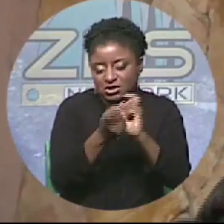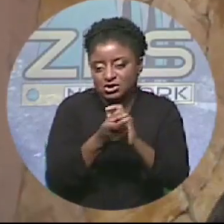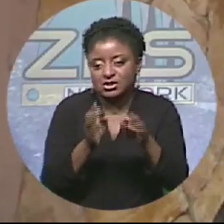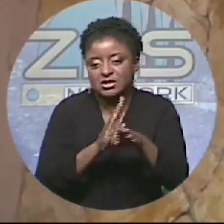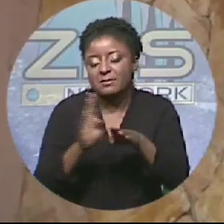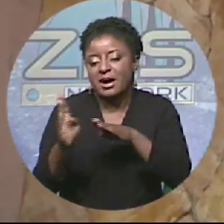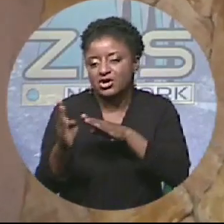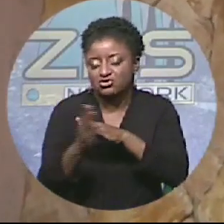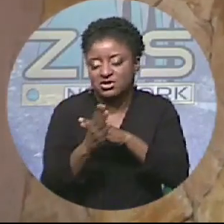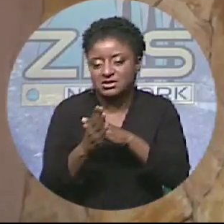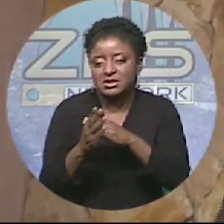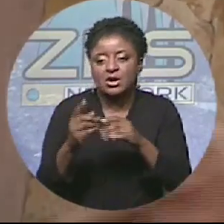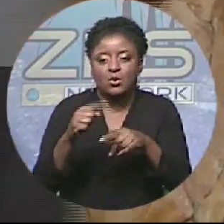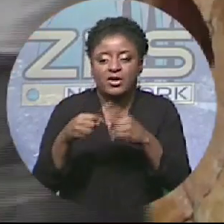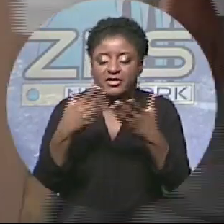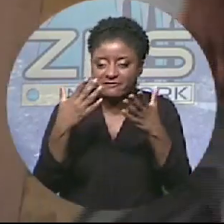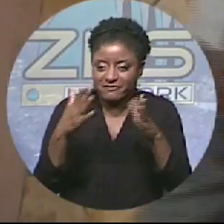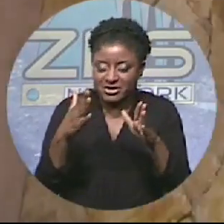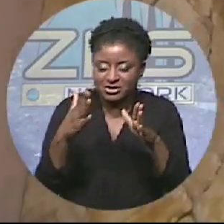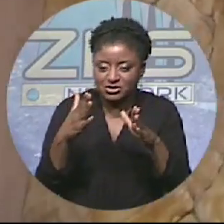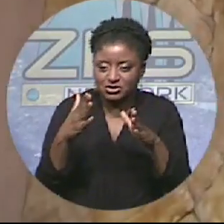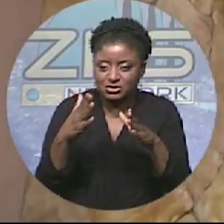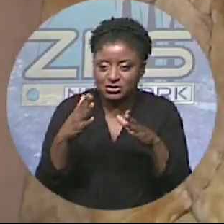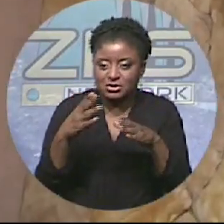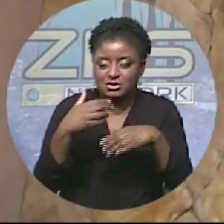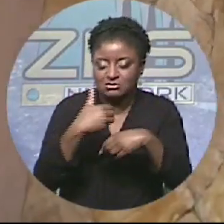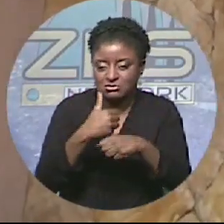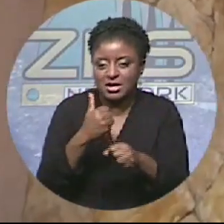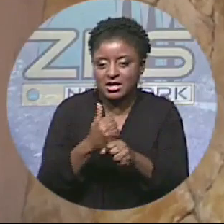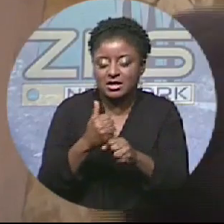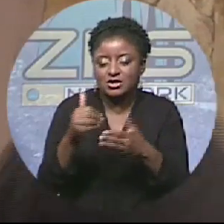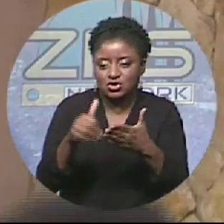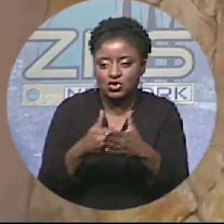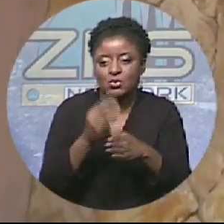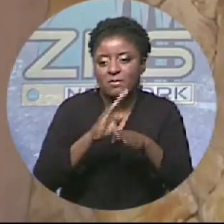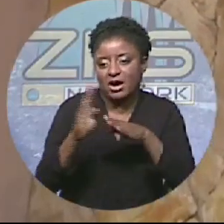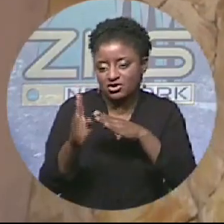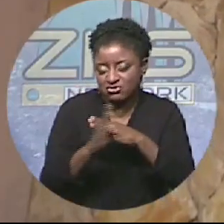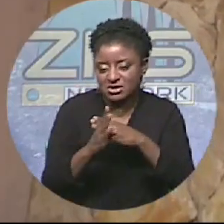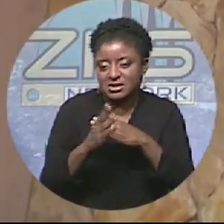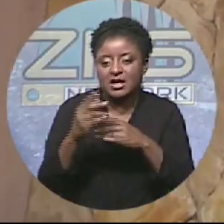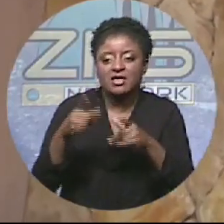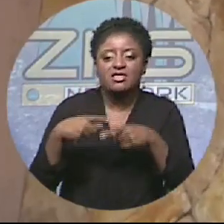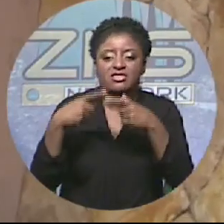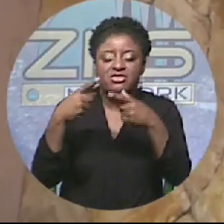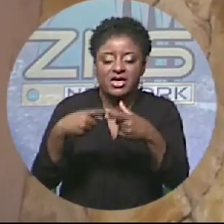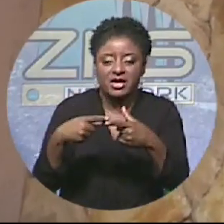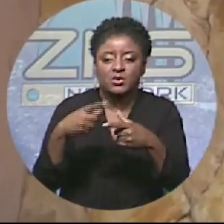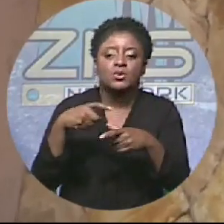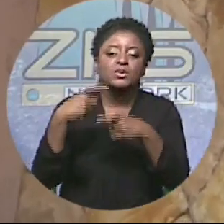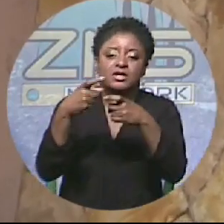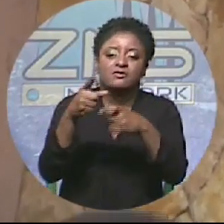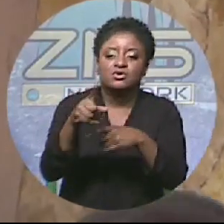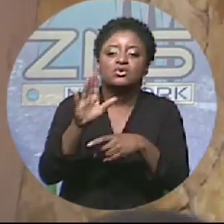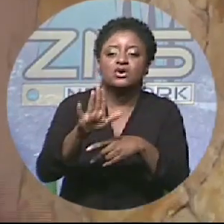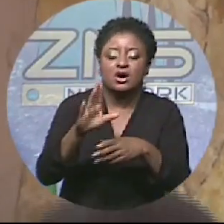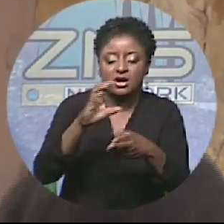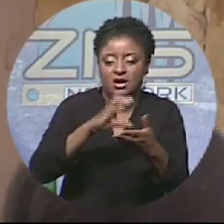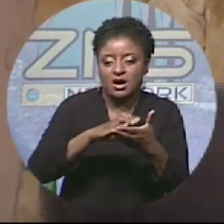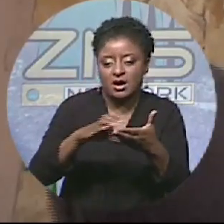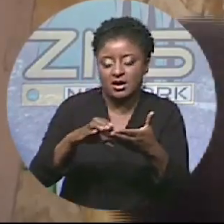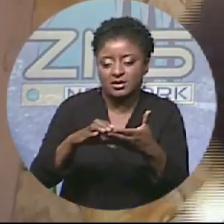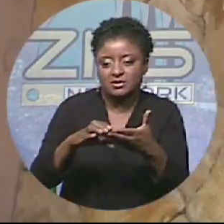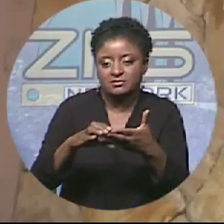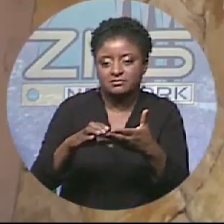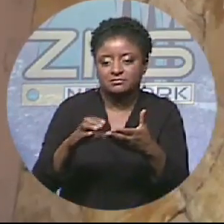then we will reissue those cards. We'll advise all citizens accordingly. So the registration is going on now. Persons they'll get a receipt, but